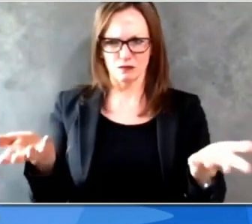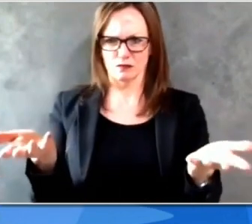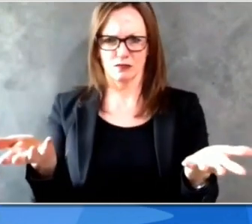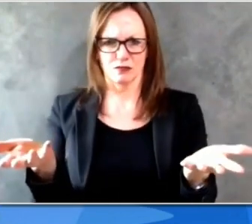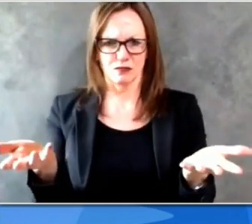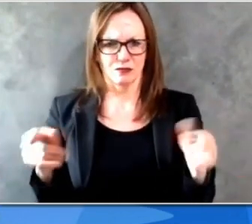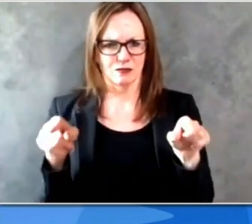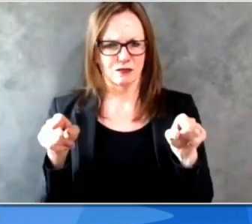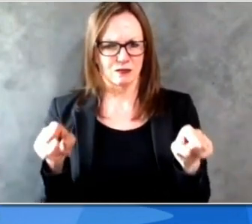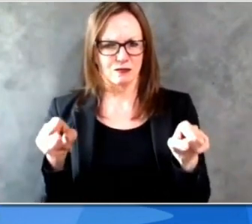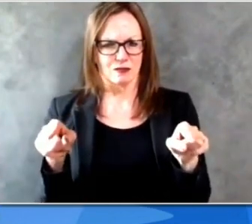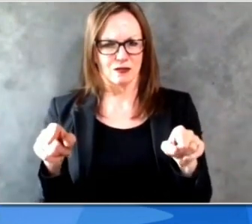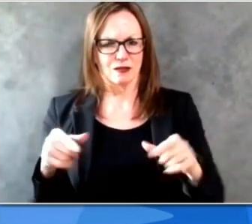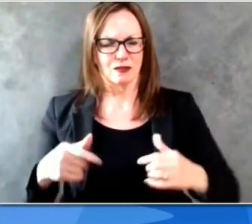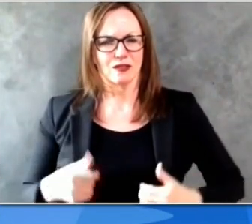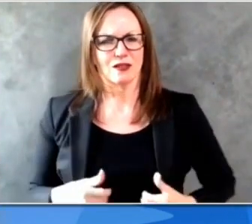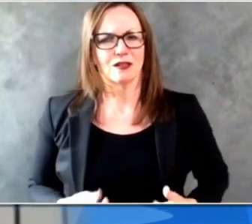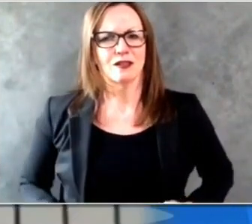of?